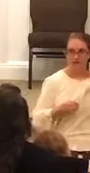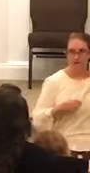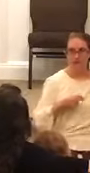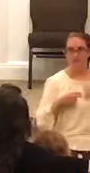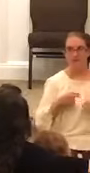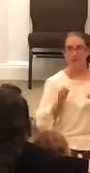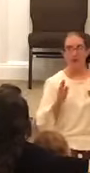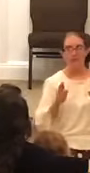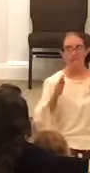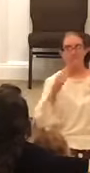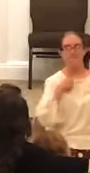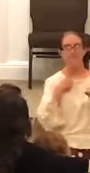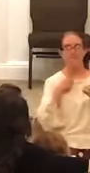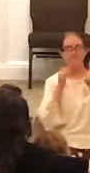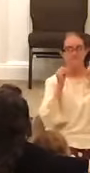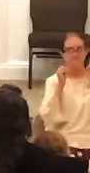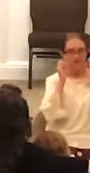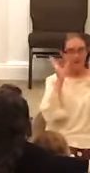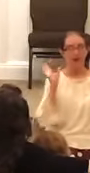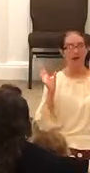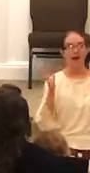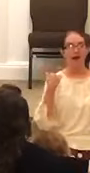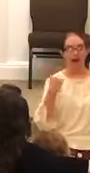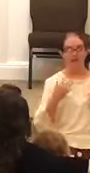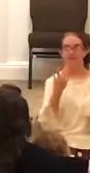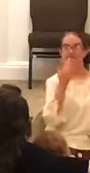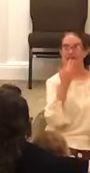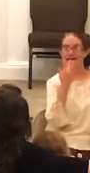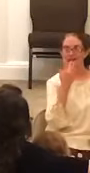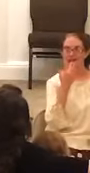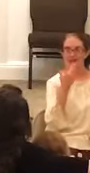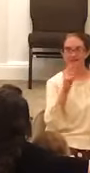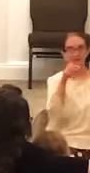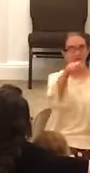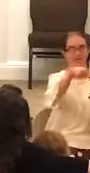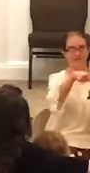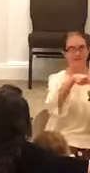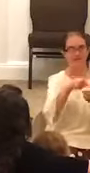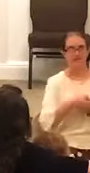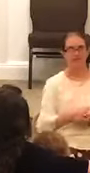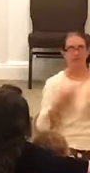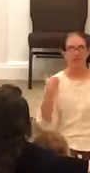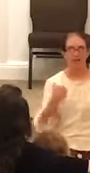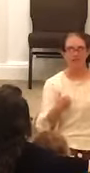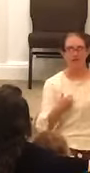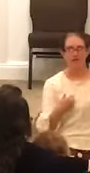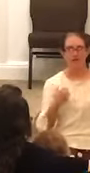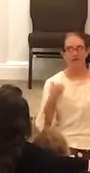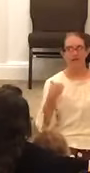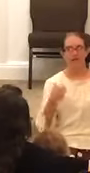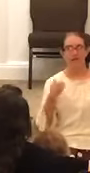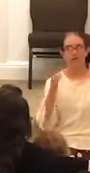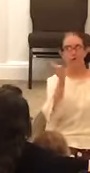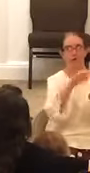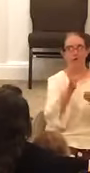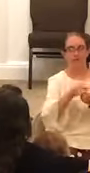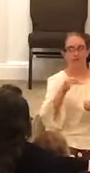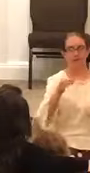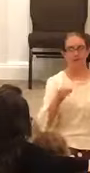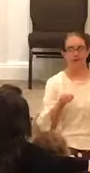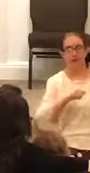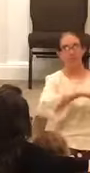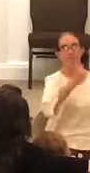it amazes me that having tasted of this, having had the Holy Ghost, having